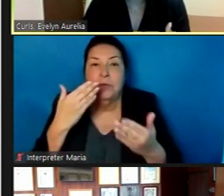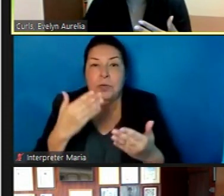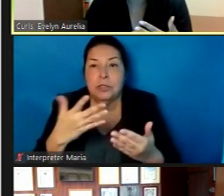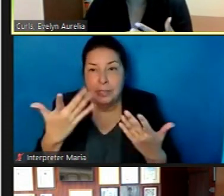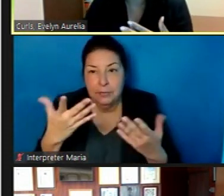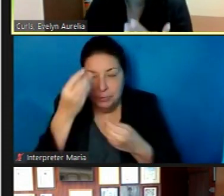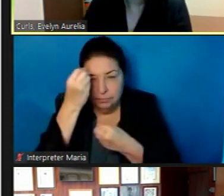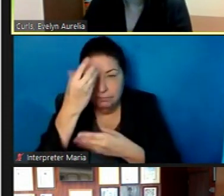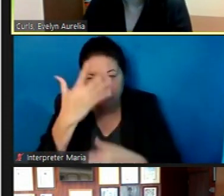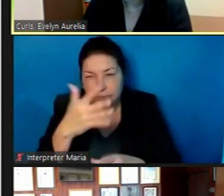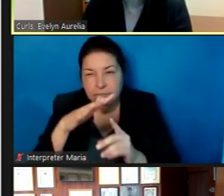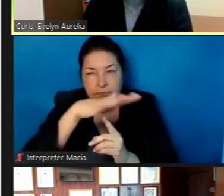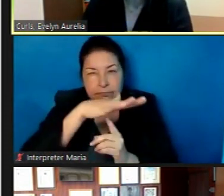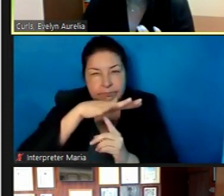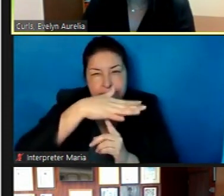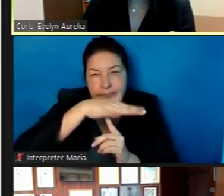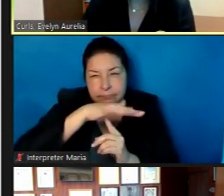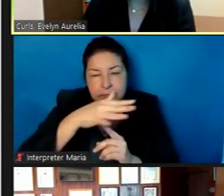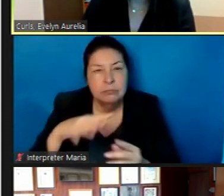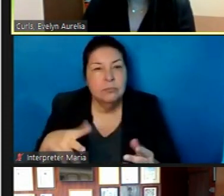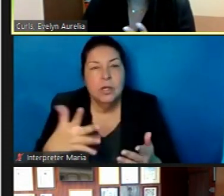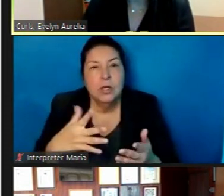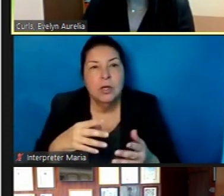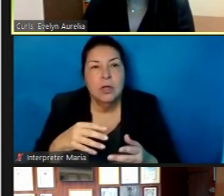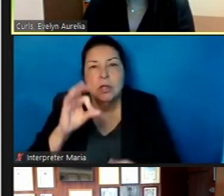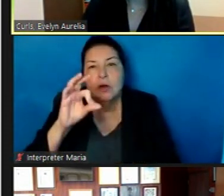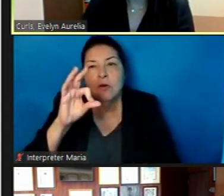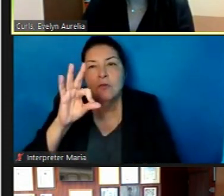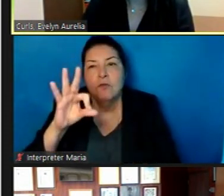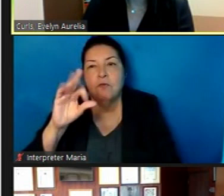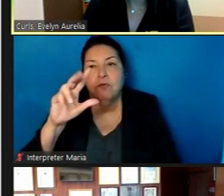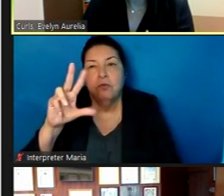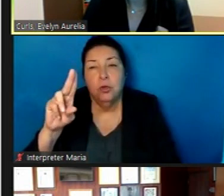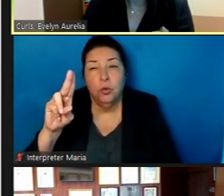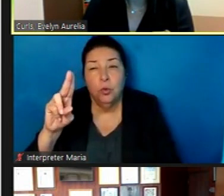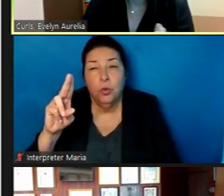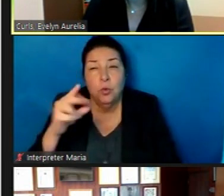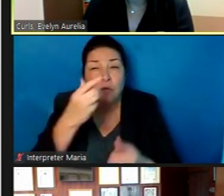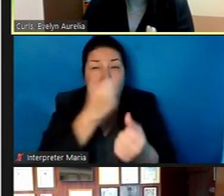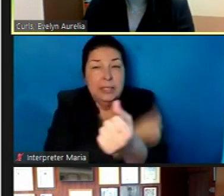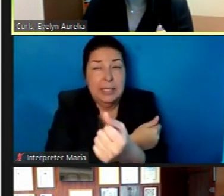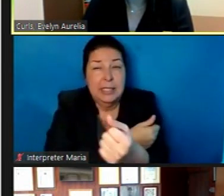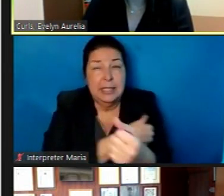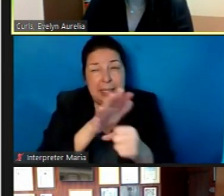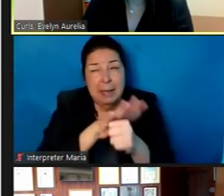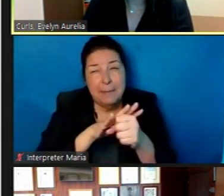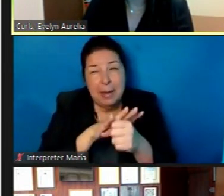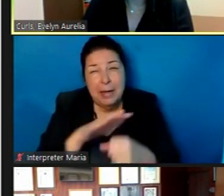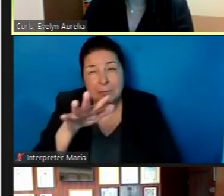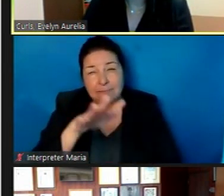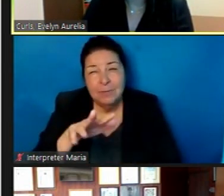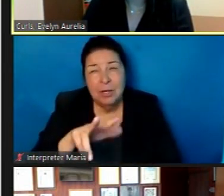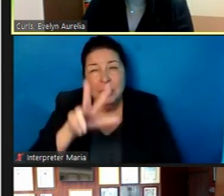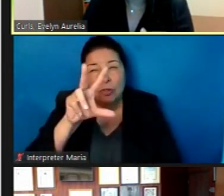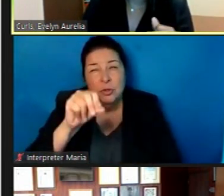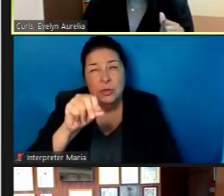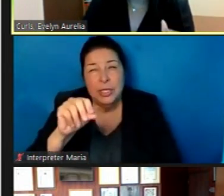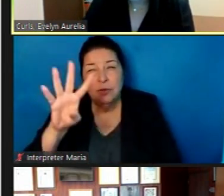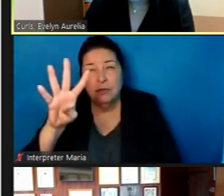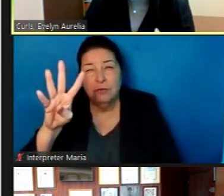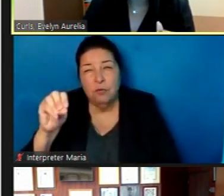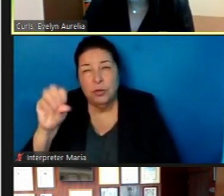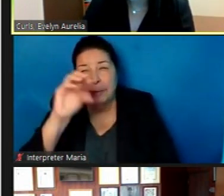context, the flu vaccine is about 30 to 40%, 48% effective every year.